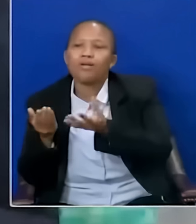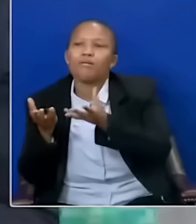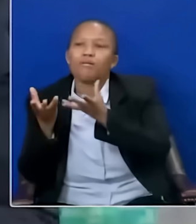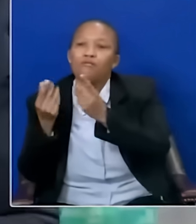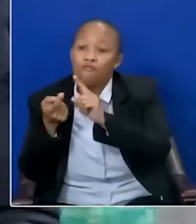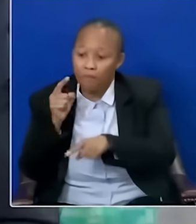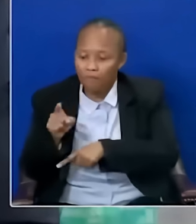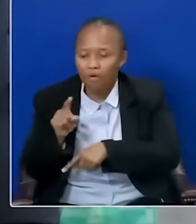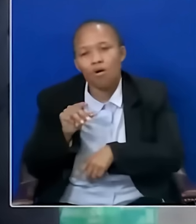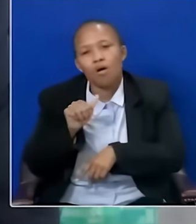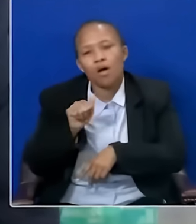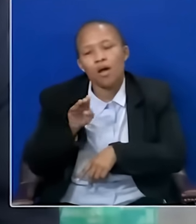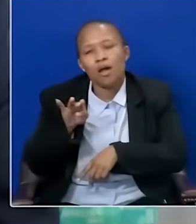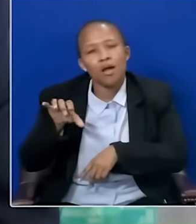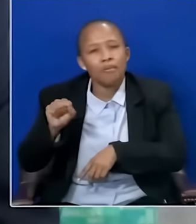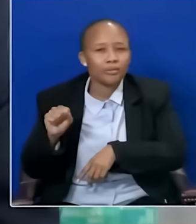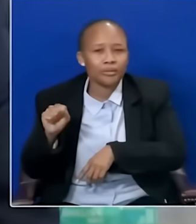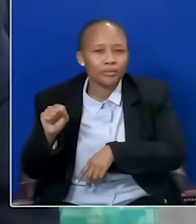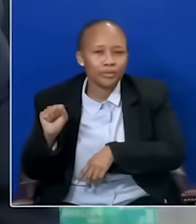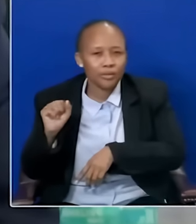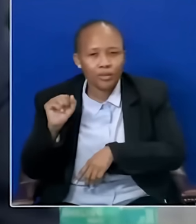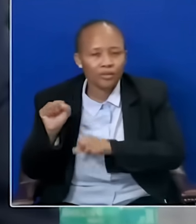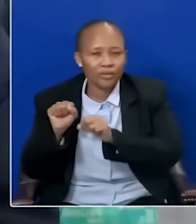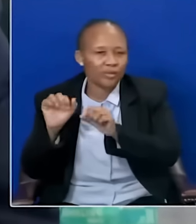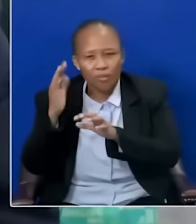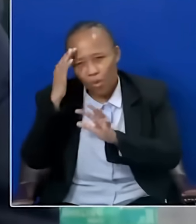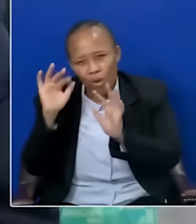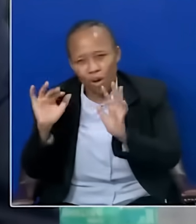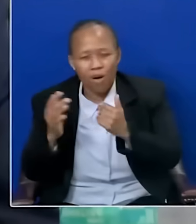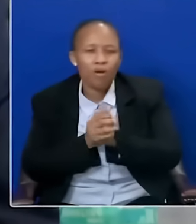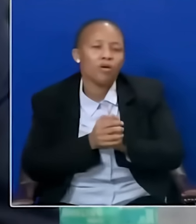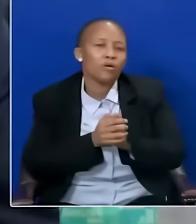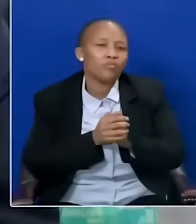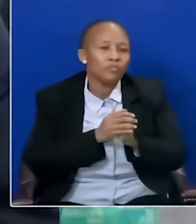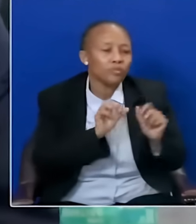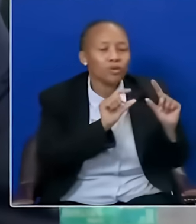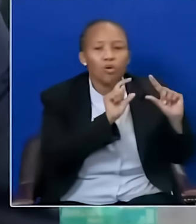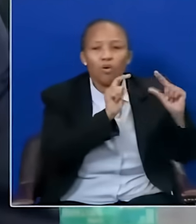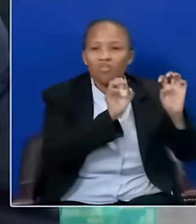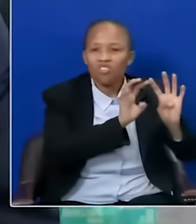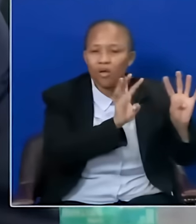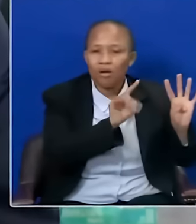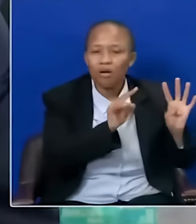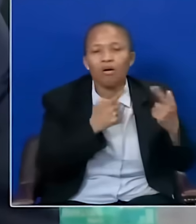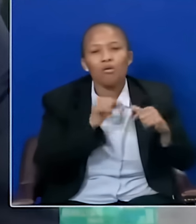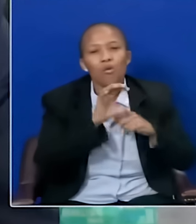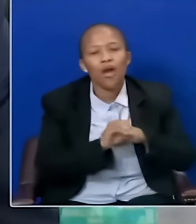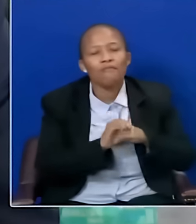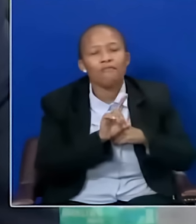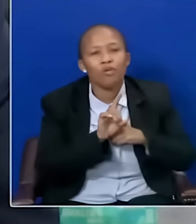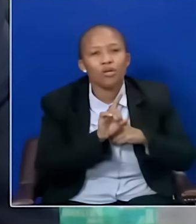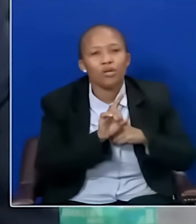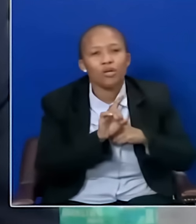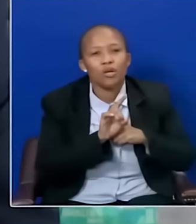Commissioners, there is a log that is attached inside the case file, which